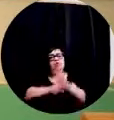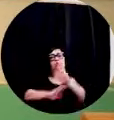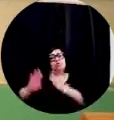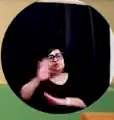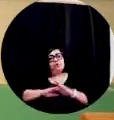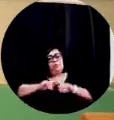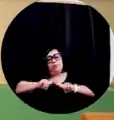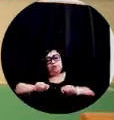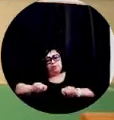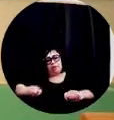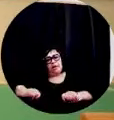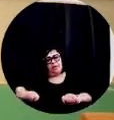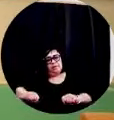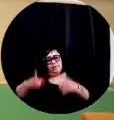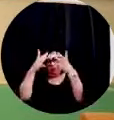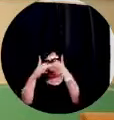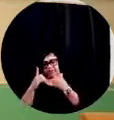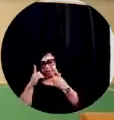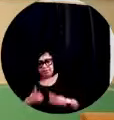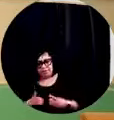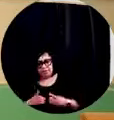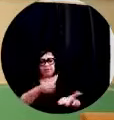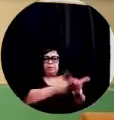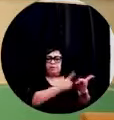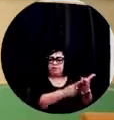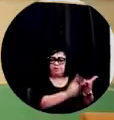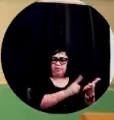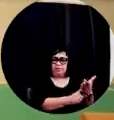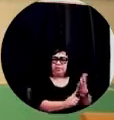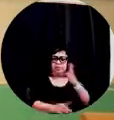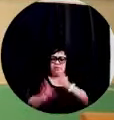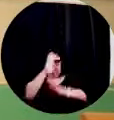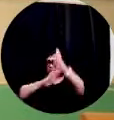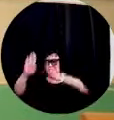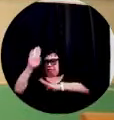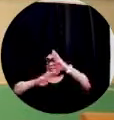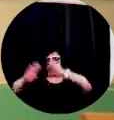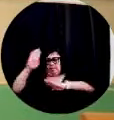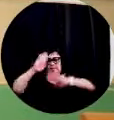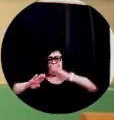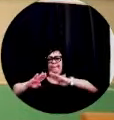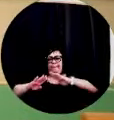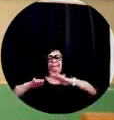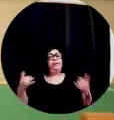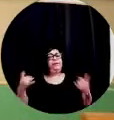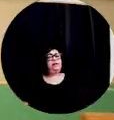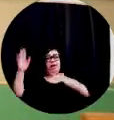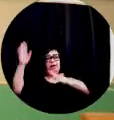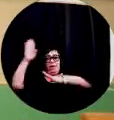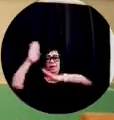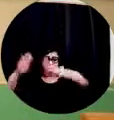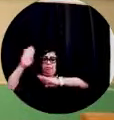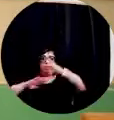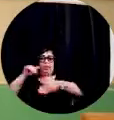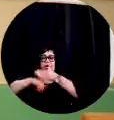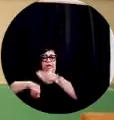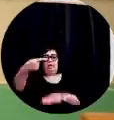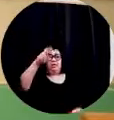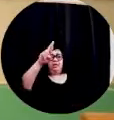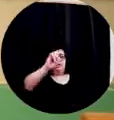distress, persecution, worry, huh? Now, worry in the Greek means to